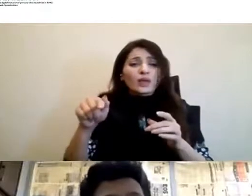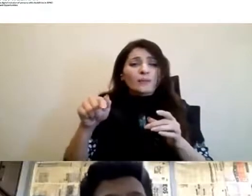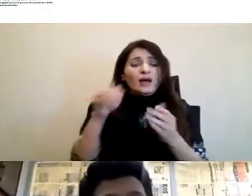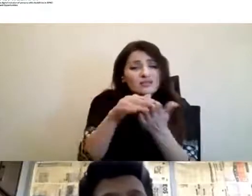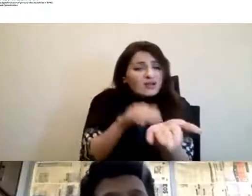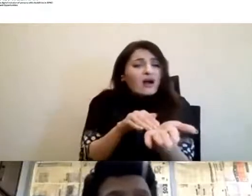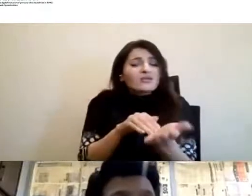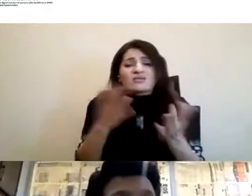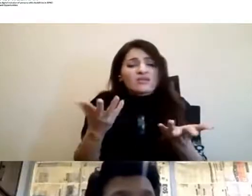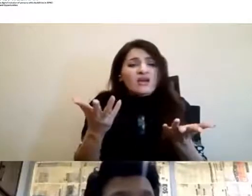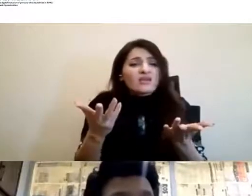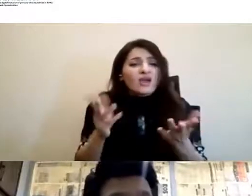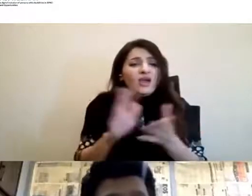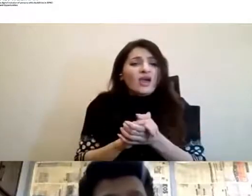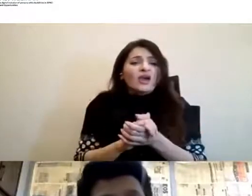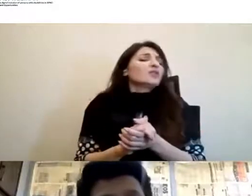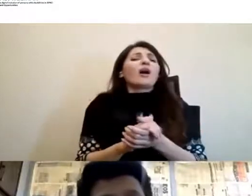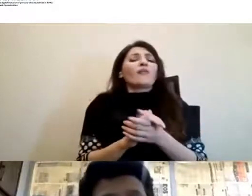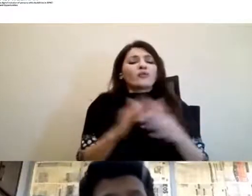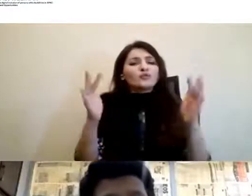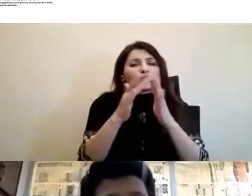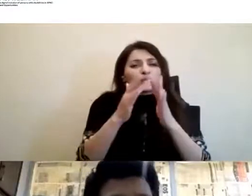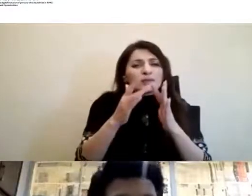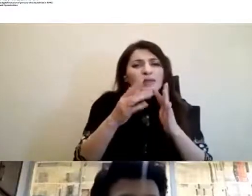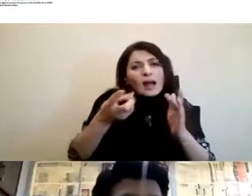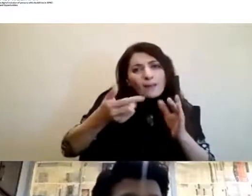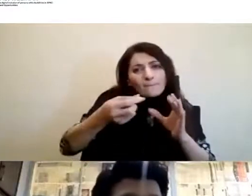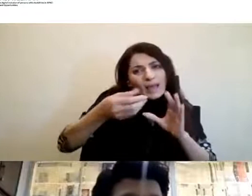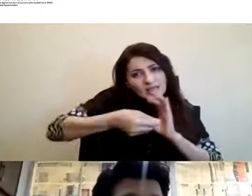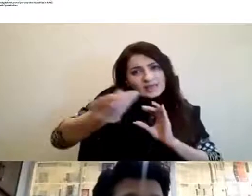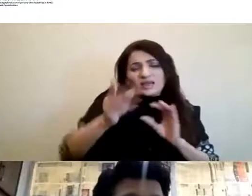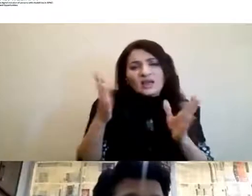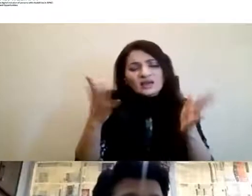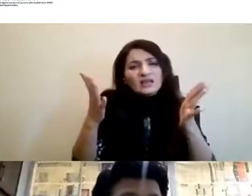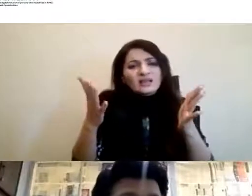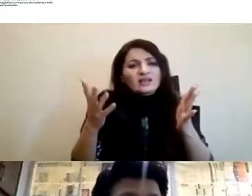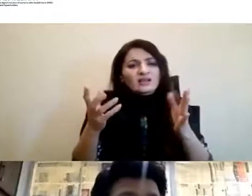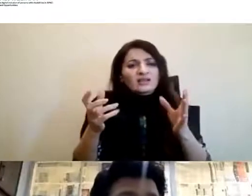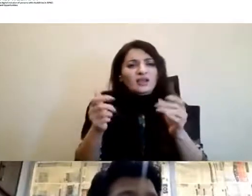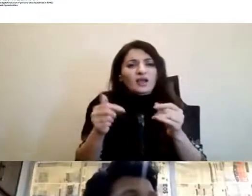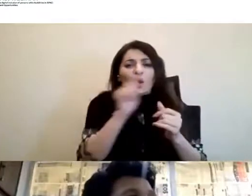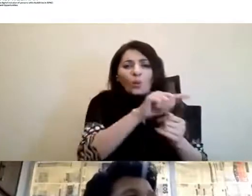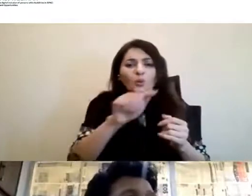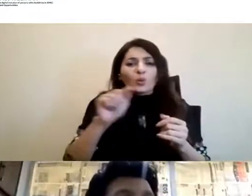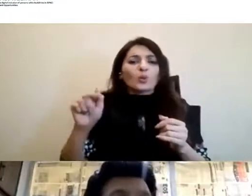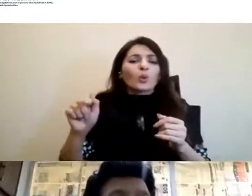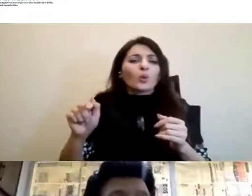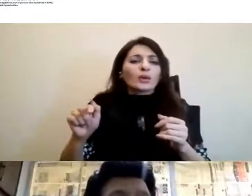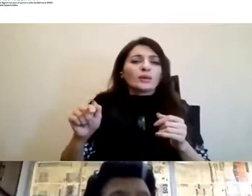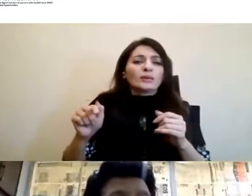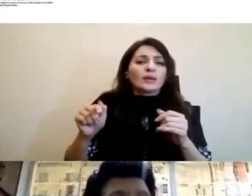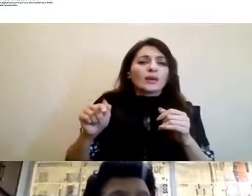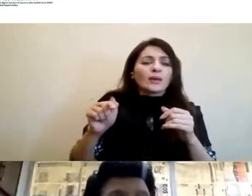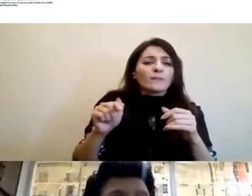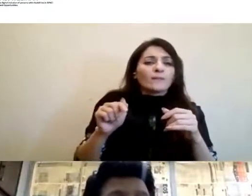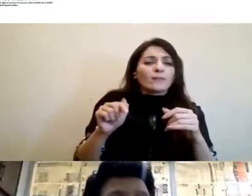other electronic payment methods can still pay for these services just by adding it to their